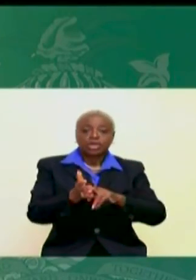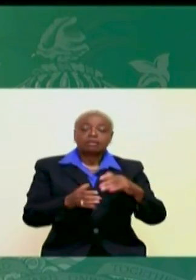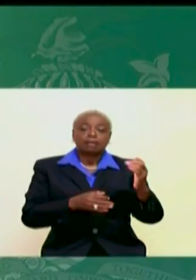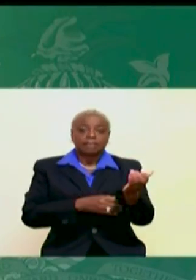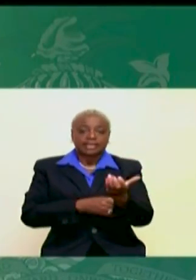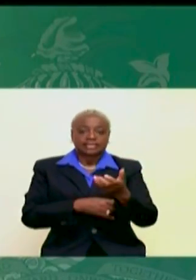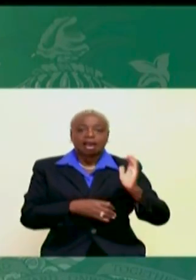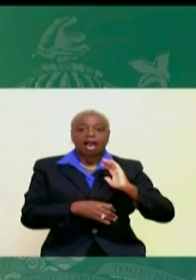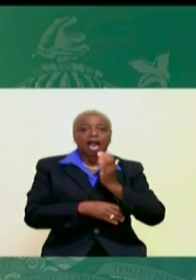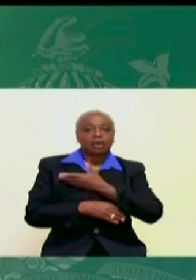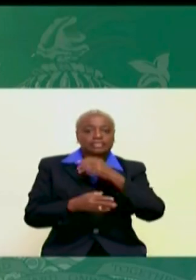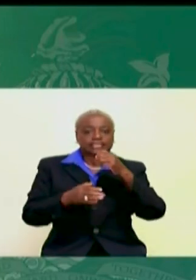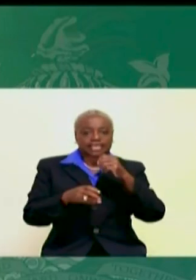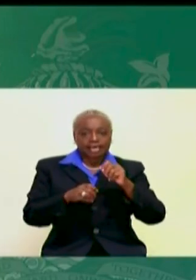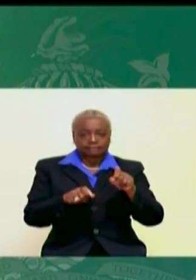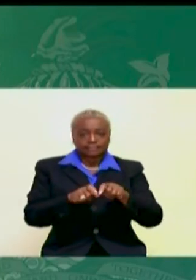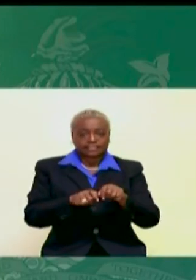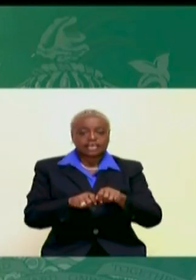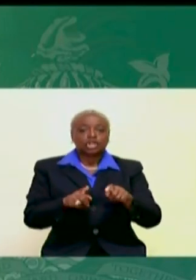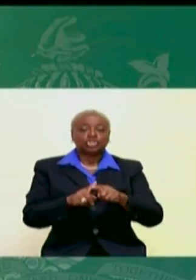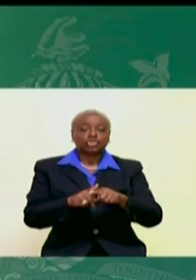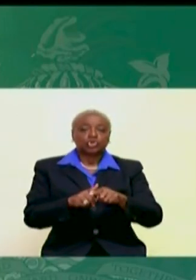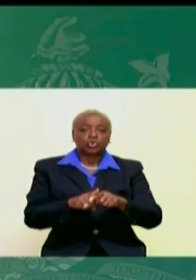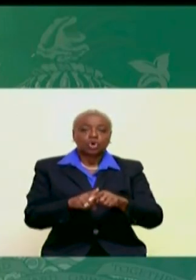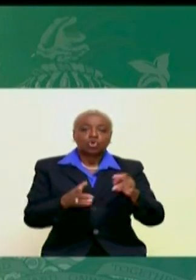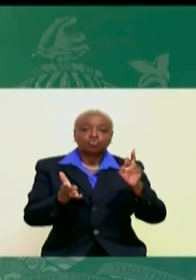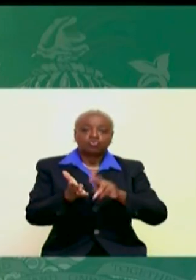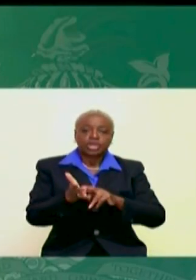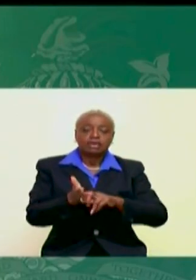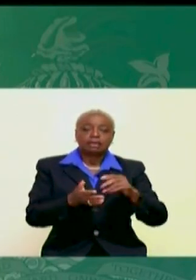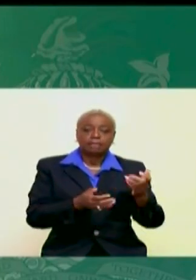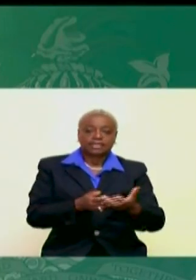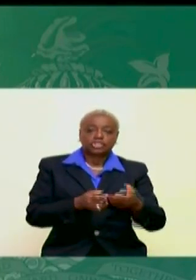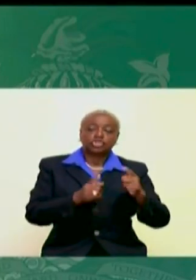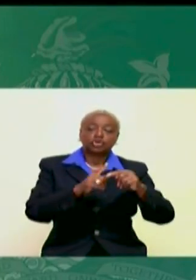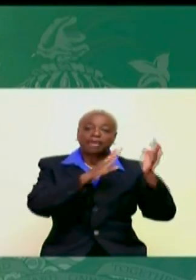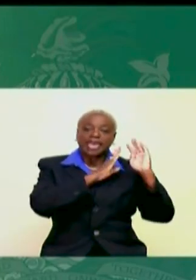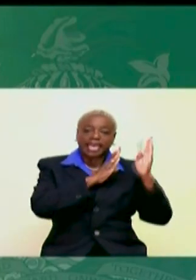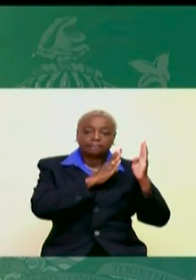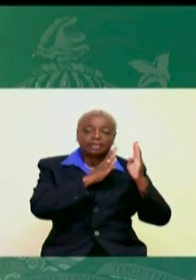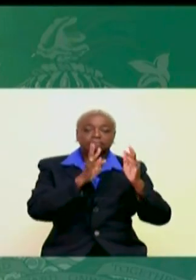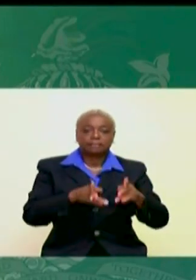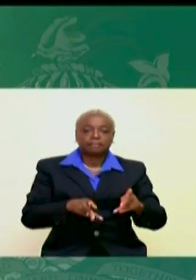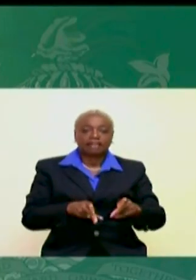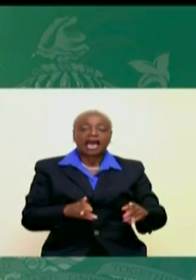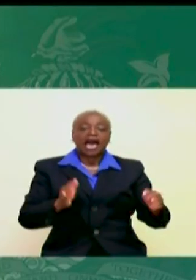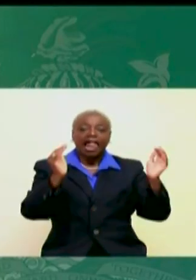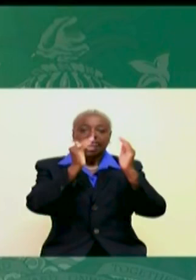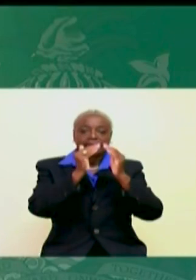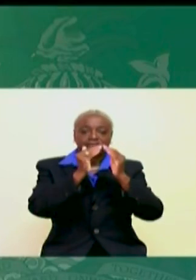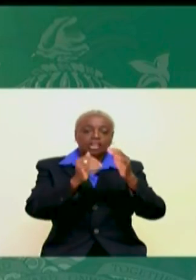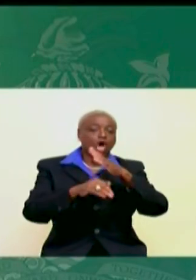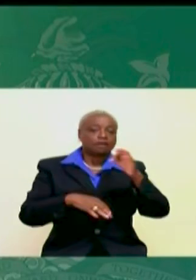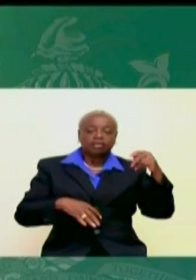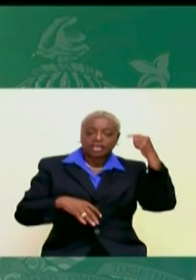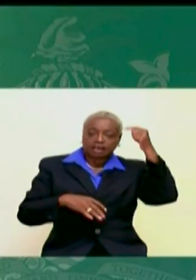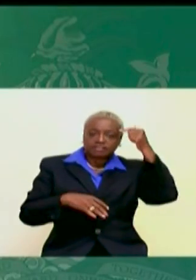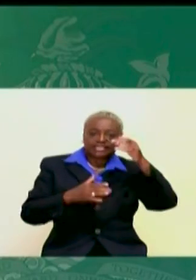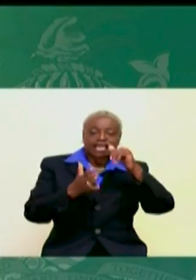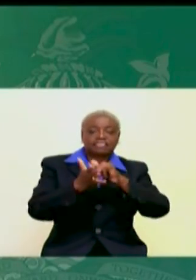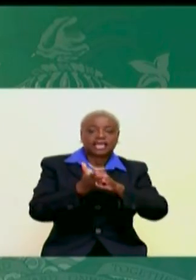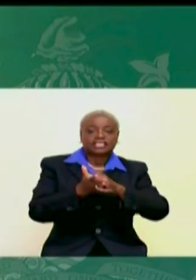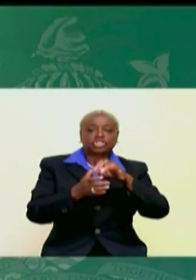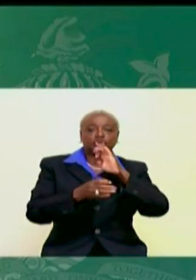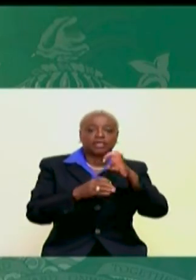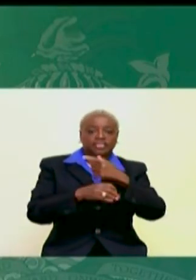the Bahamian people a budget and a level of governance that secures their future, advances